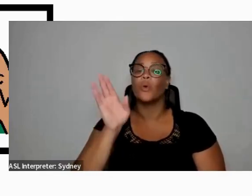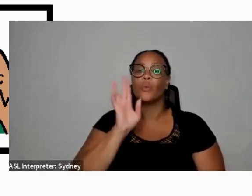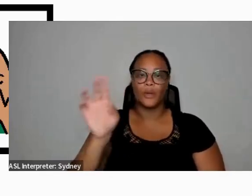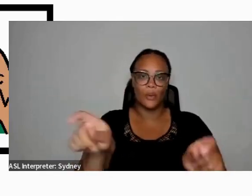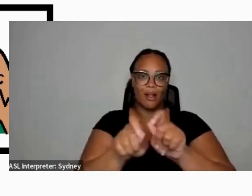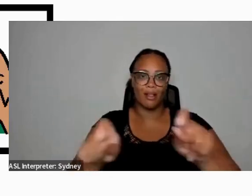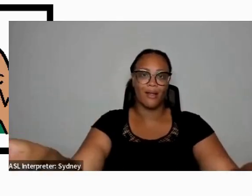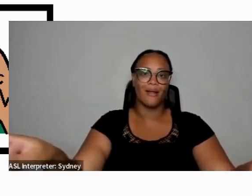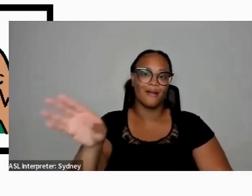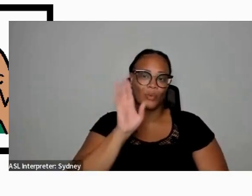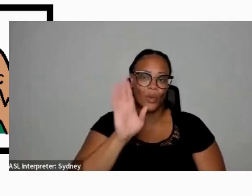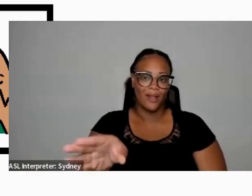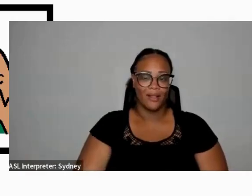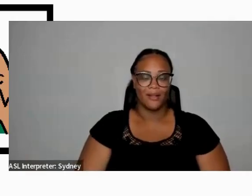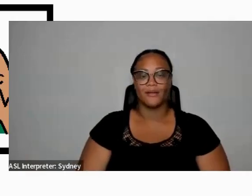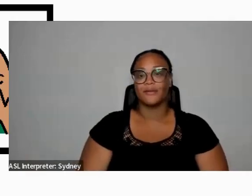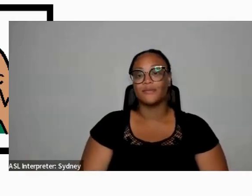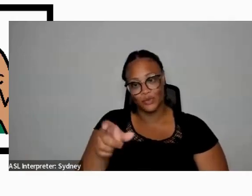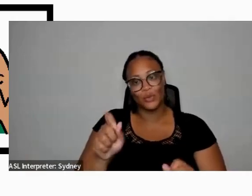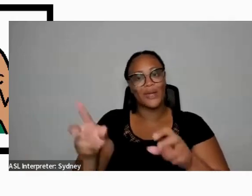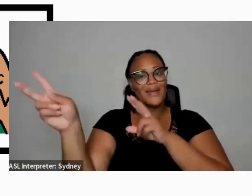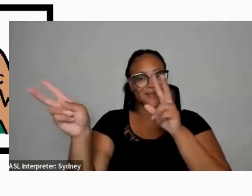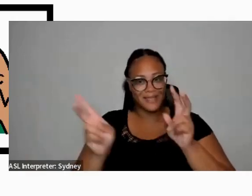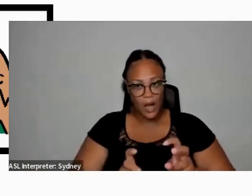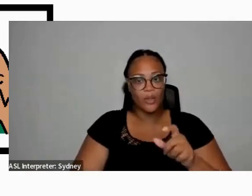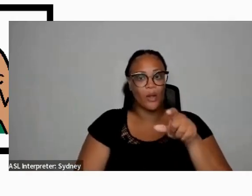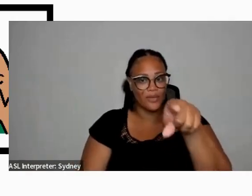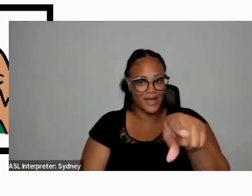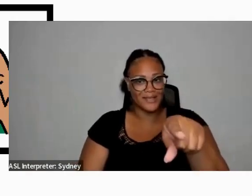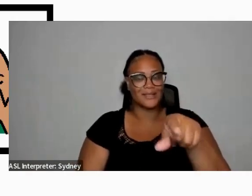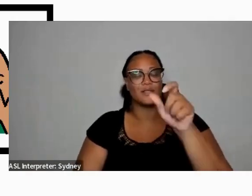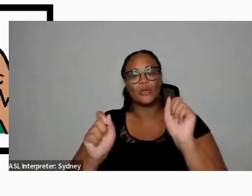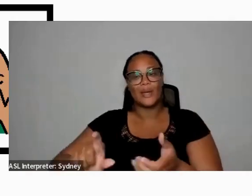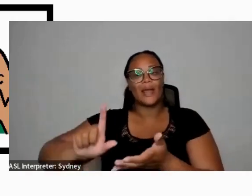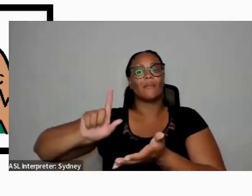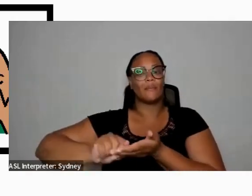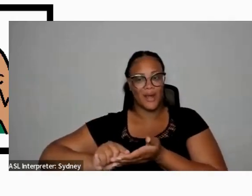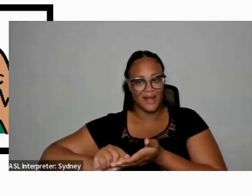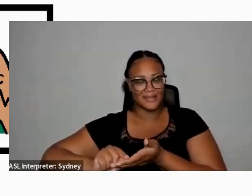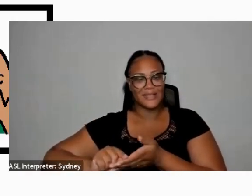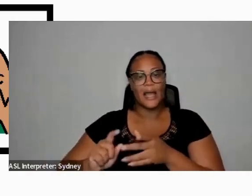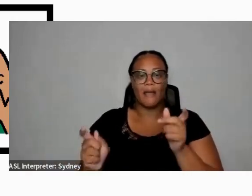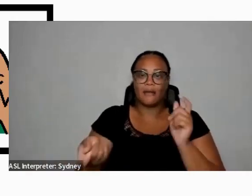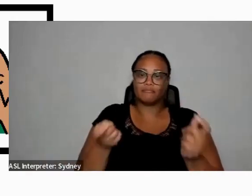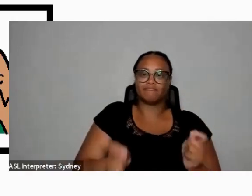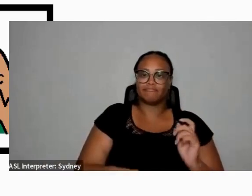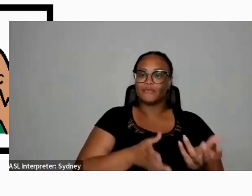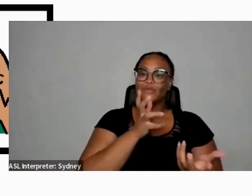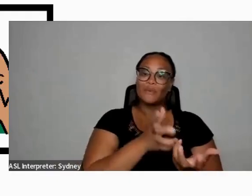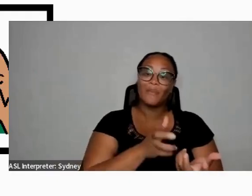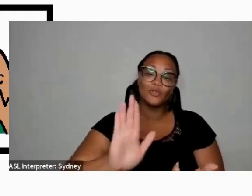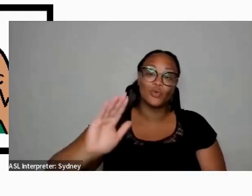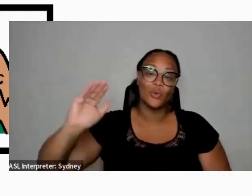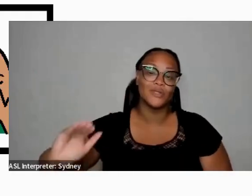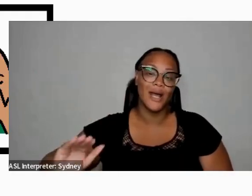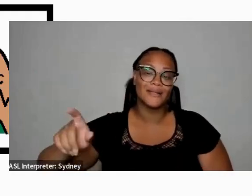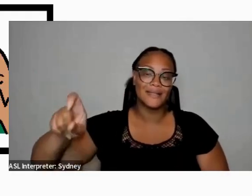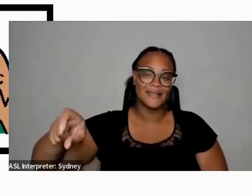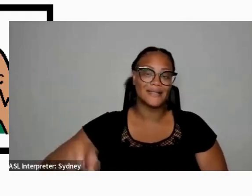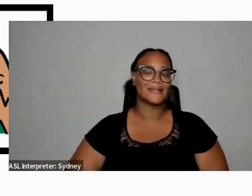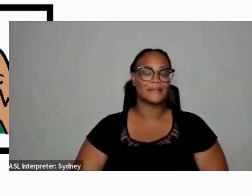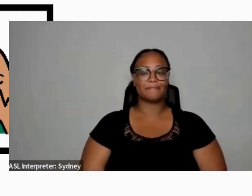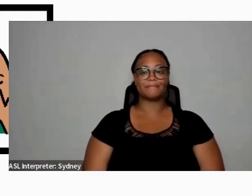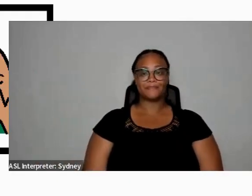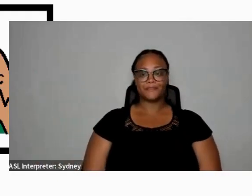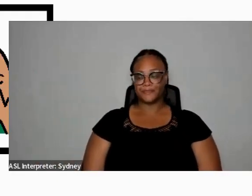Charge website, you're able to download and print these and adapt them to make them fit the needs of your child. So an emotion